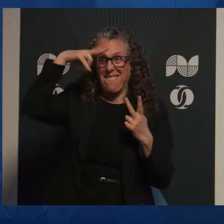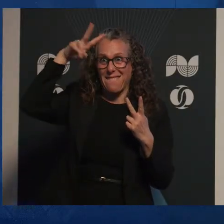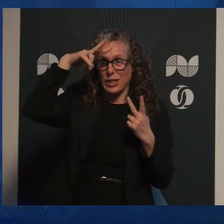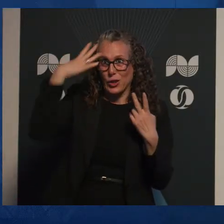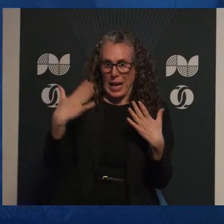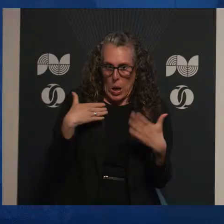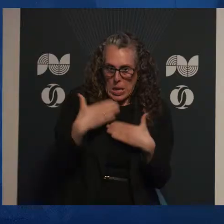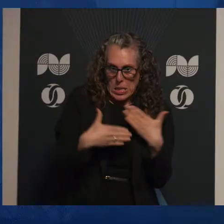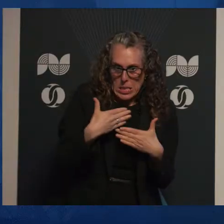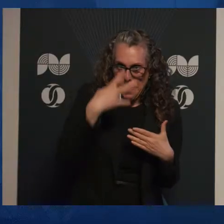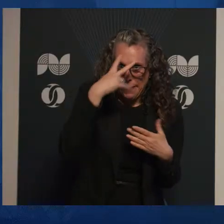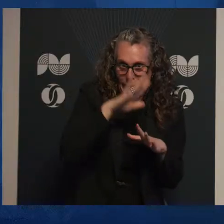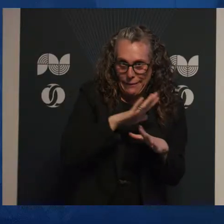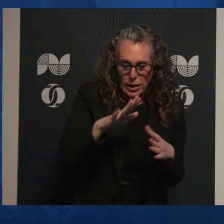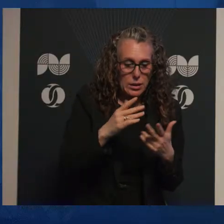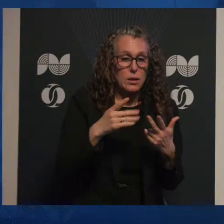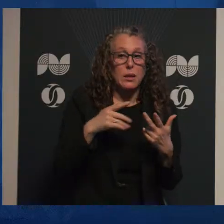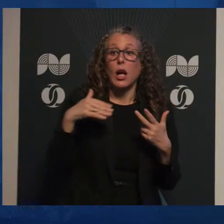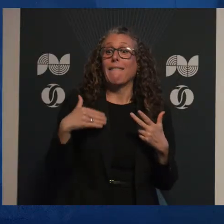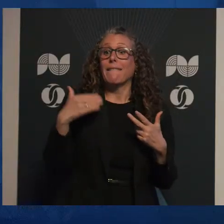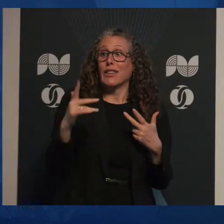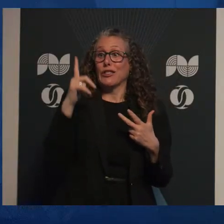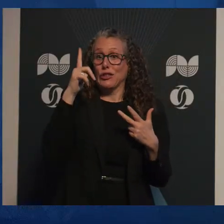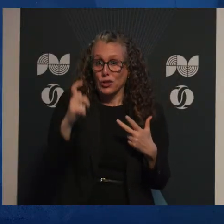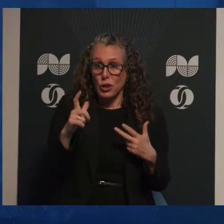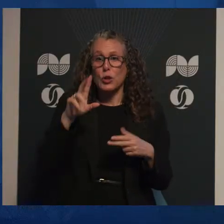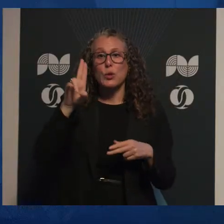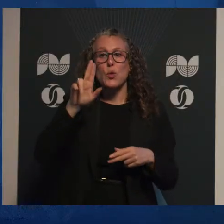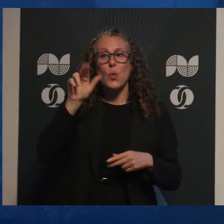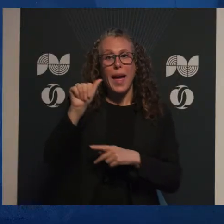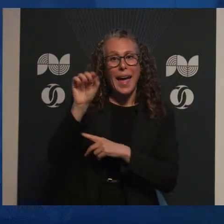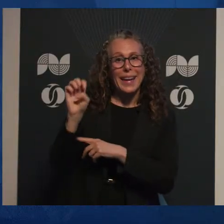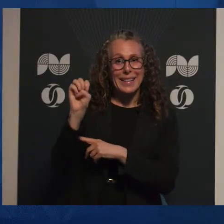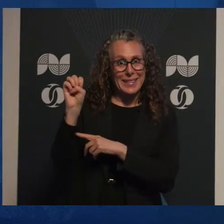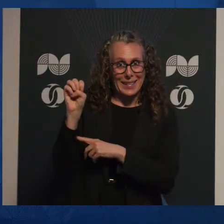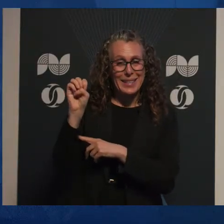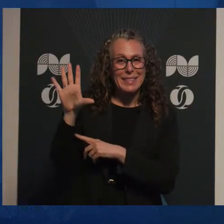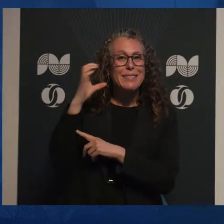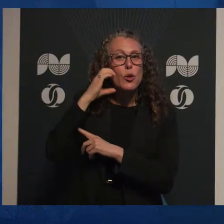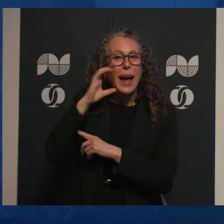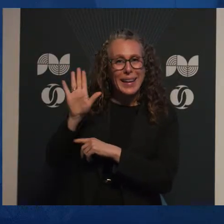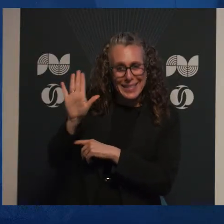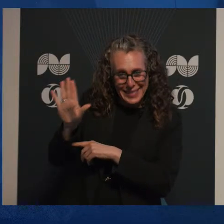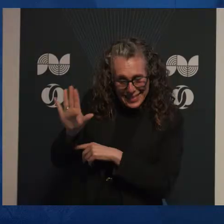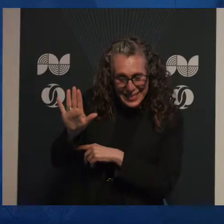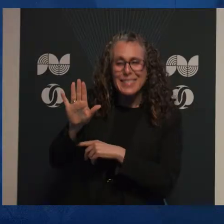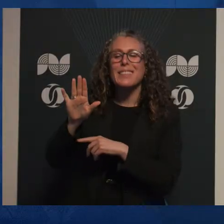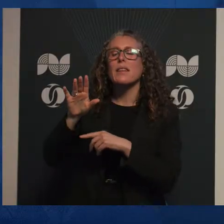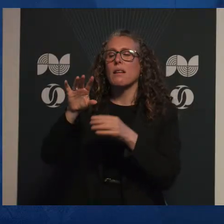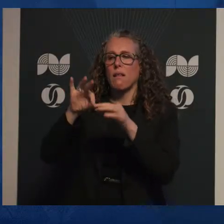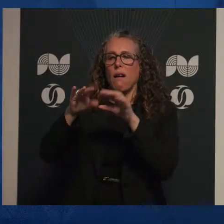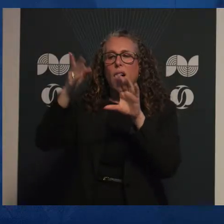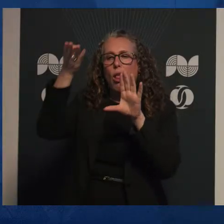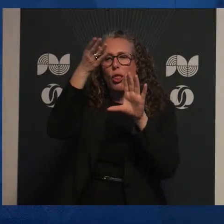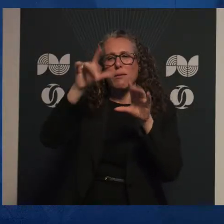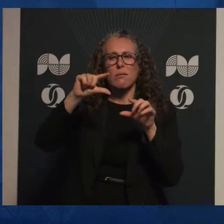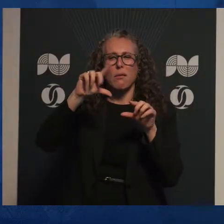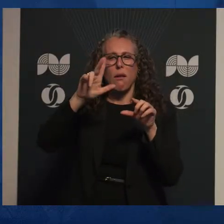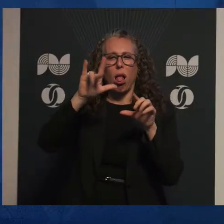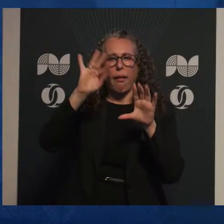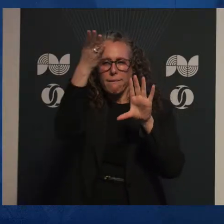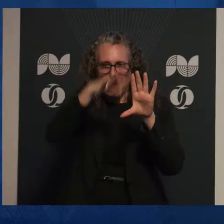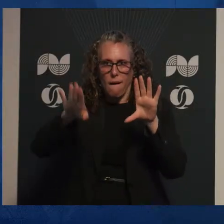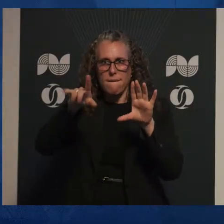now to start negotiations with the United Arab Emirates as a precursor to a deal with the Gulf cooperation countries.